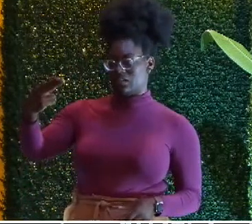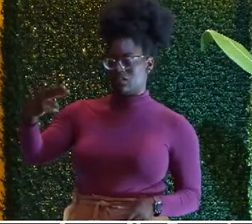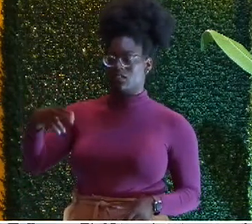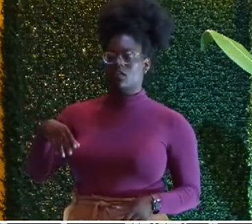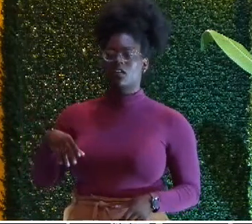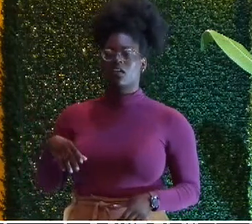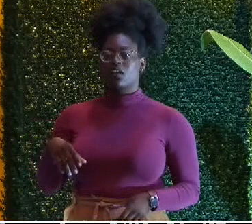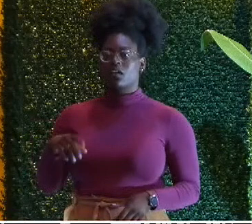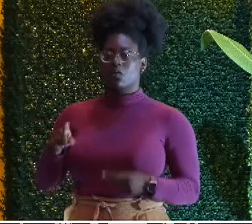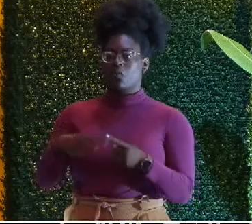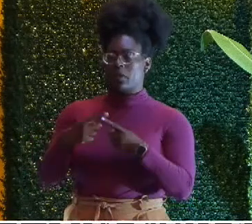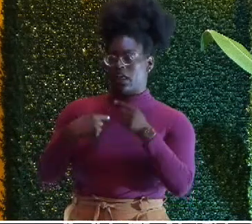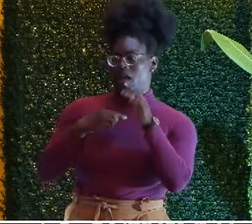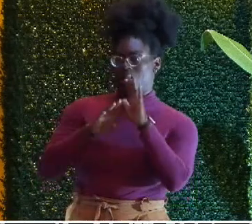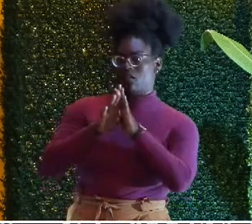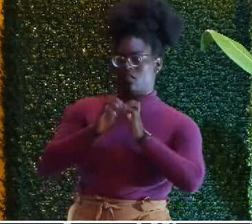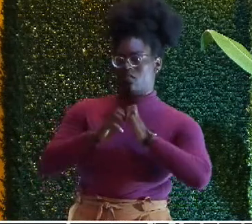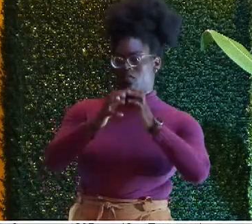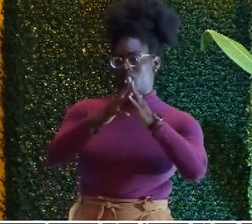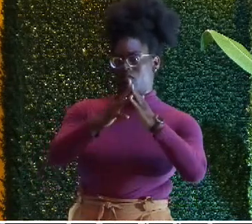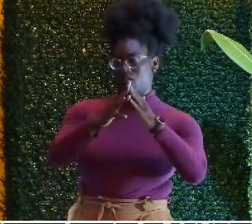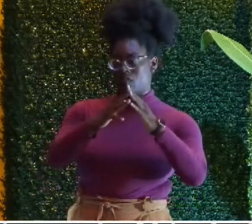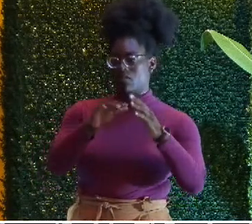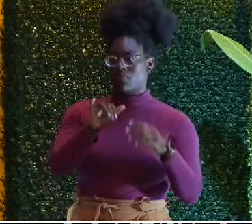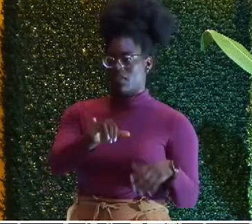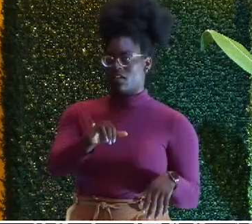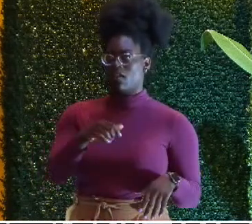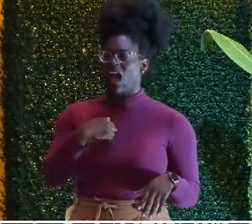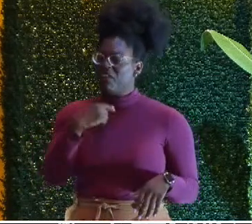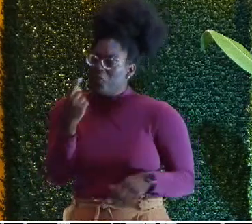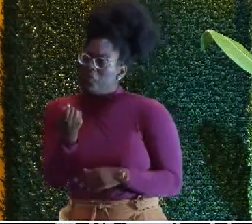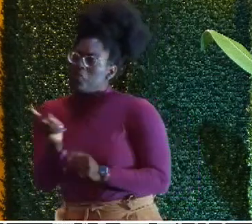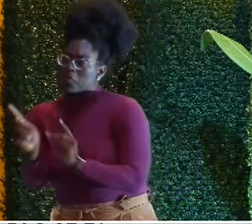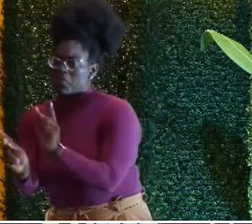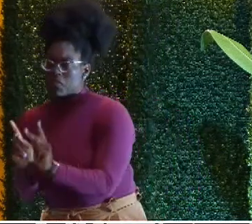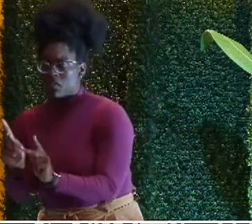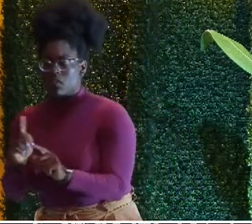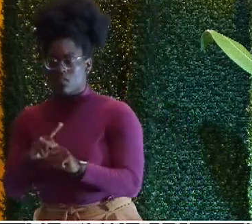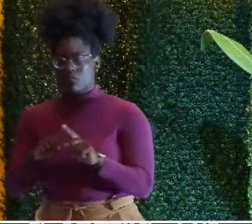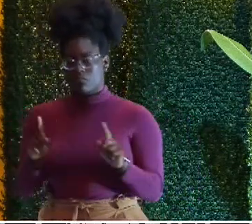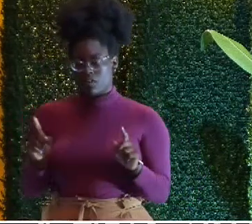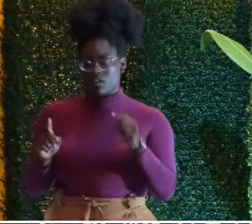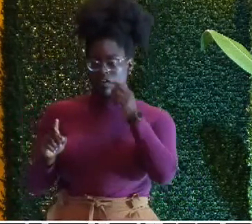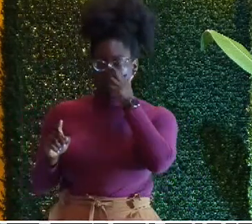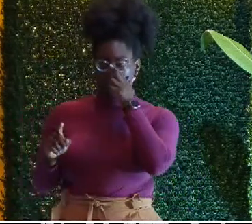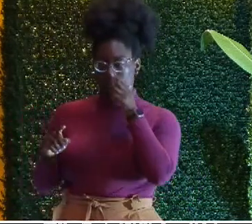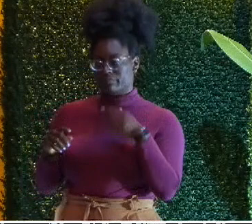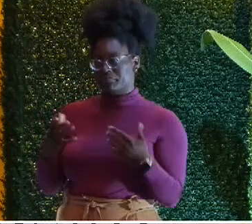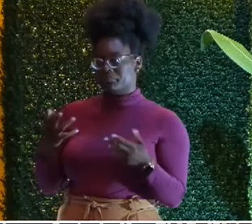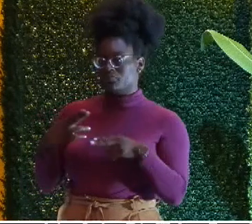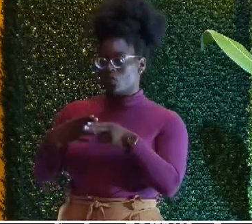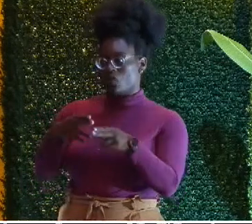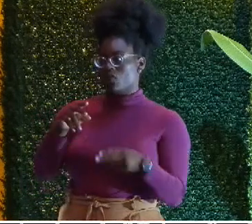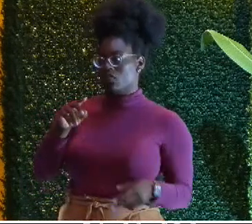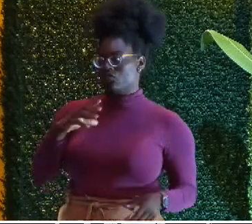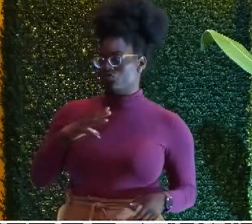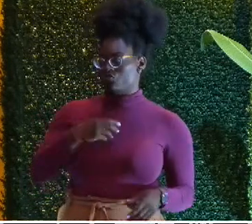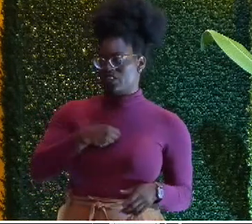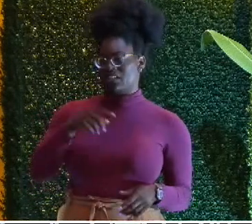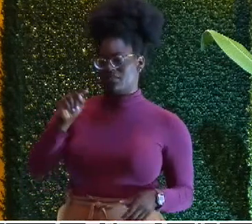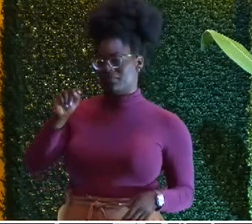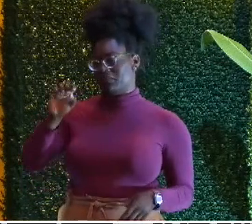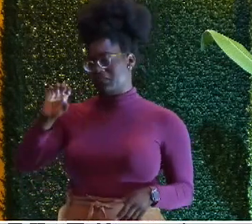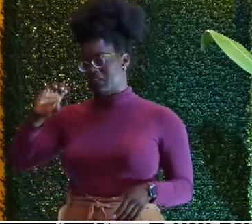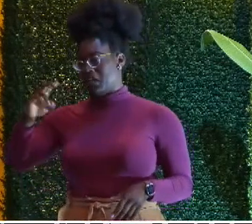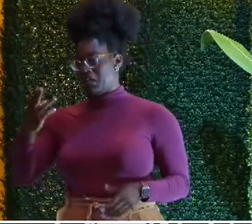this hidden thing in the back of my brain, you know, and I told a few people about it, but it was trans tech, trans people. But really,